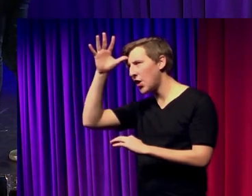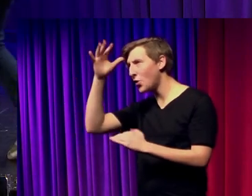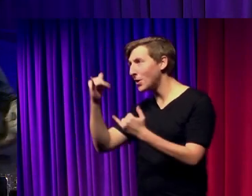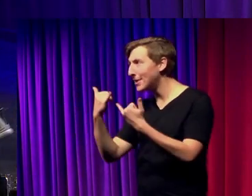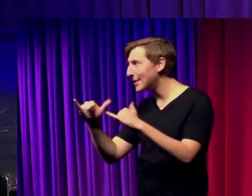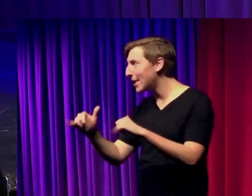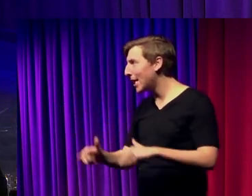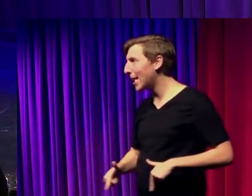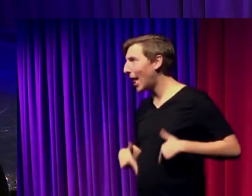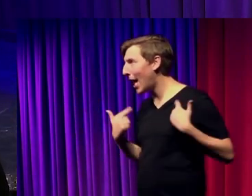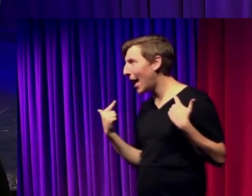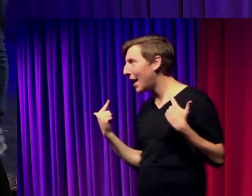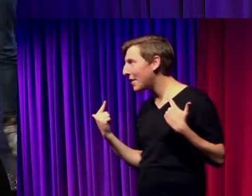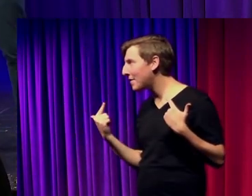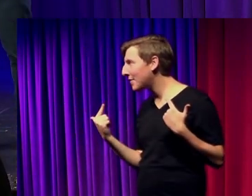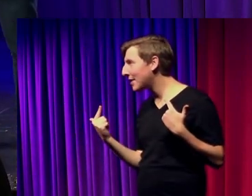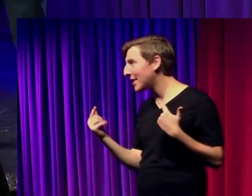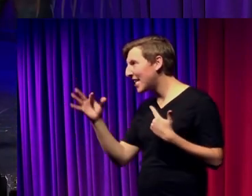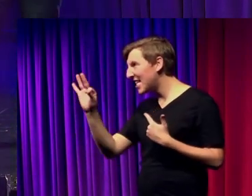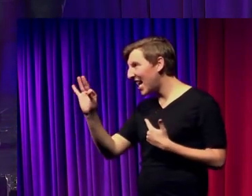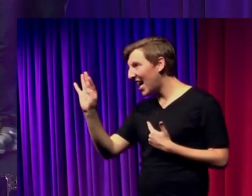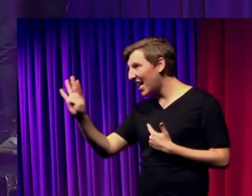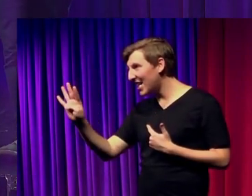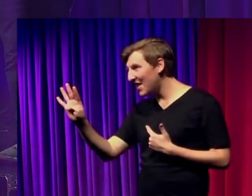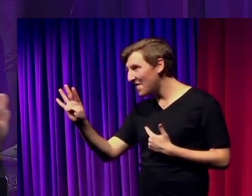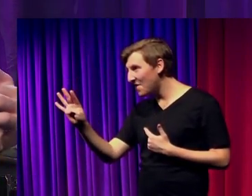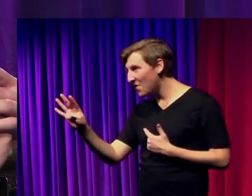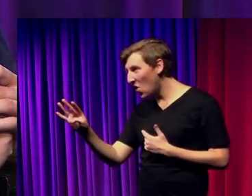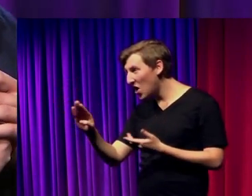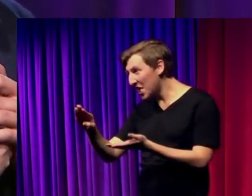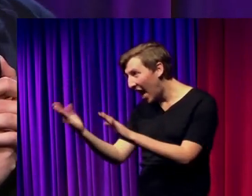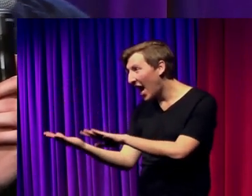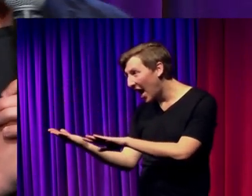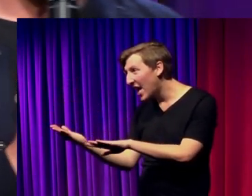Yeah. 94 years, that's a lot.